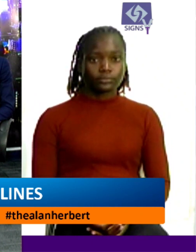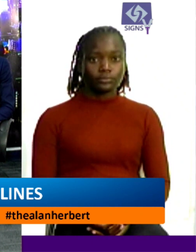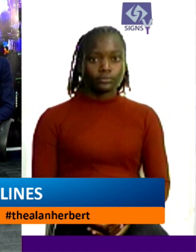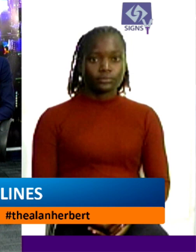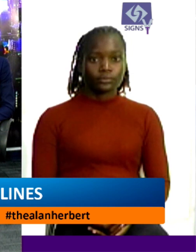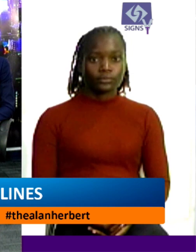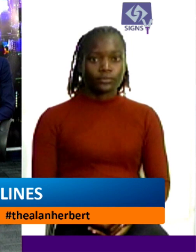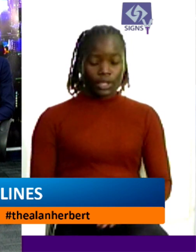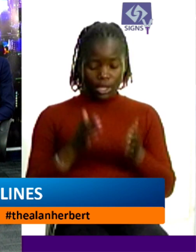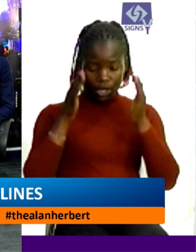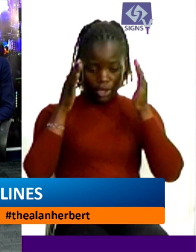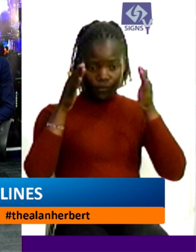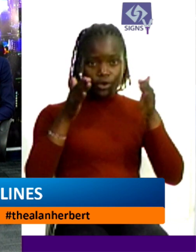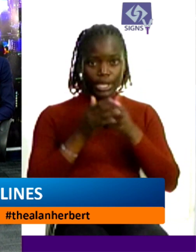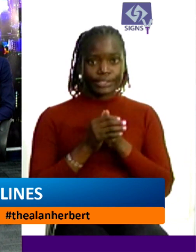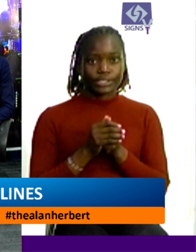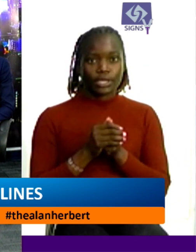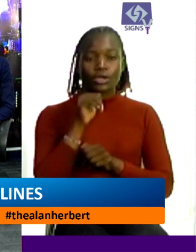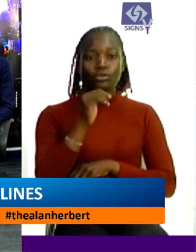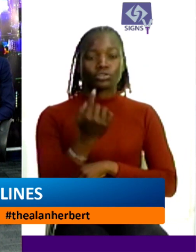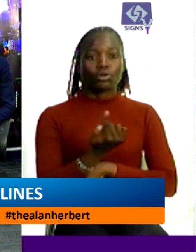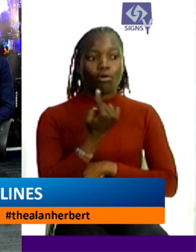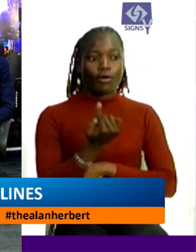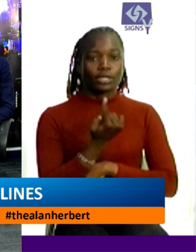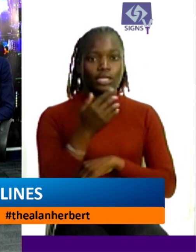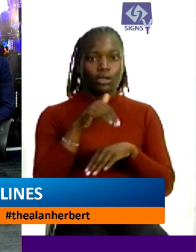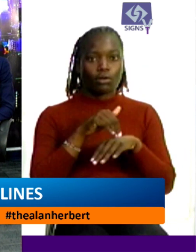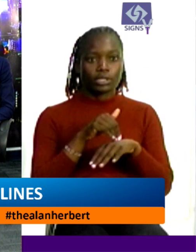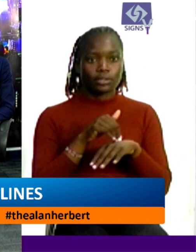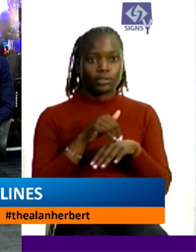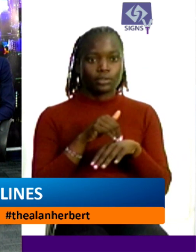the focus should it only be on